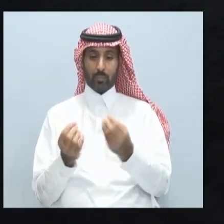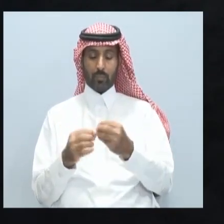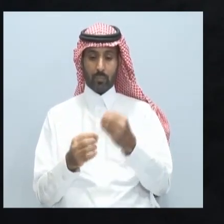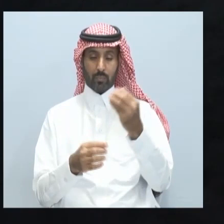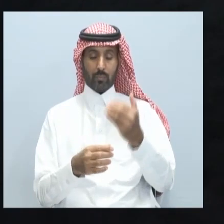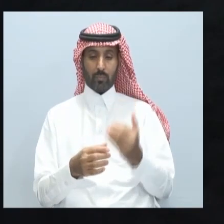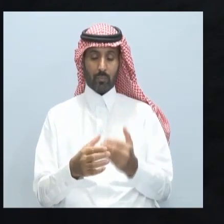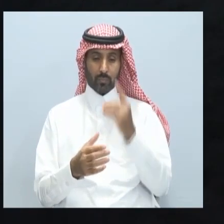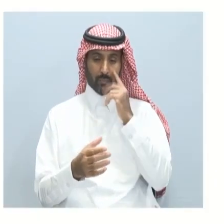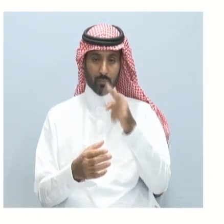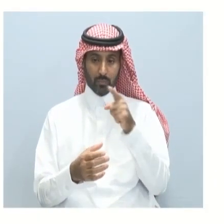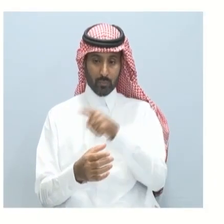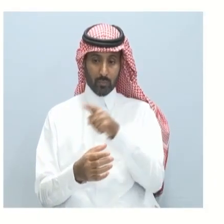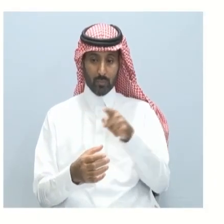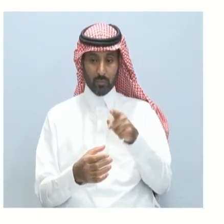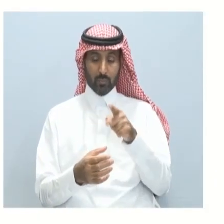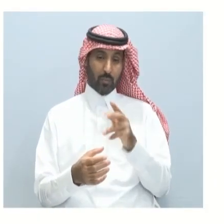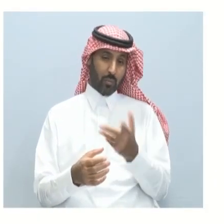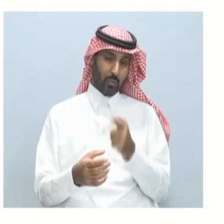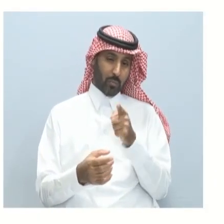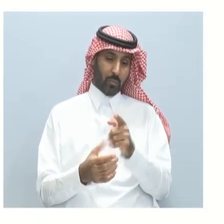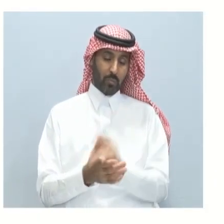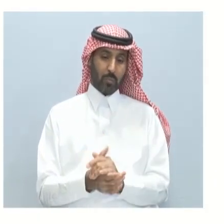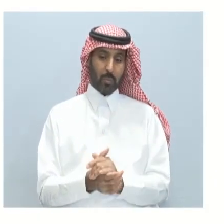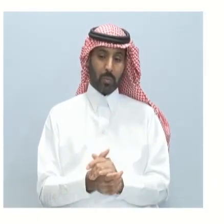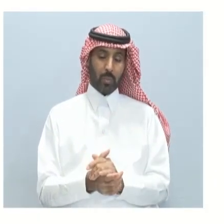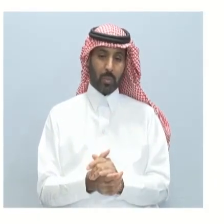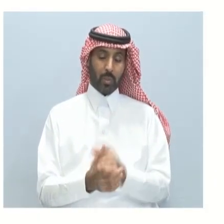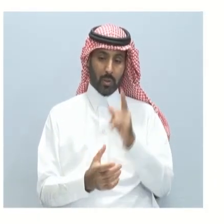here, just to point out the things that you may,